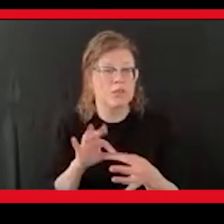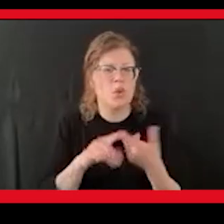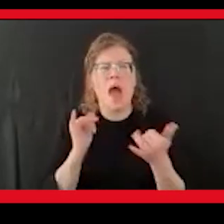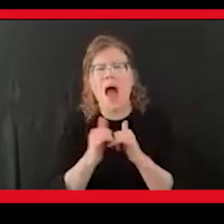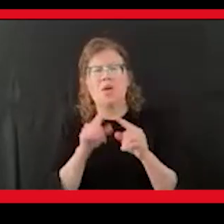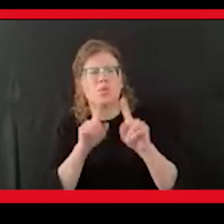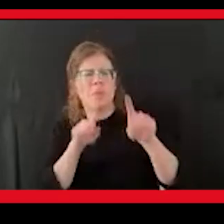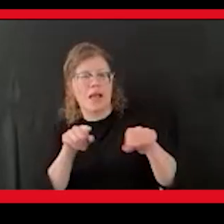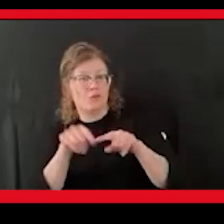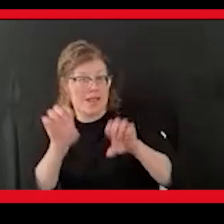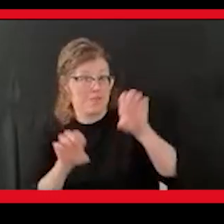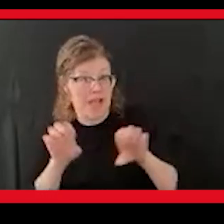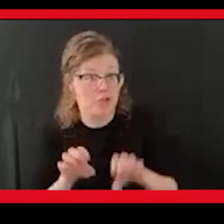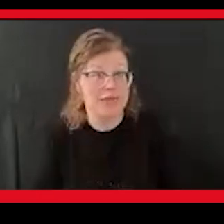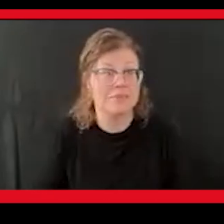community connection.